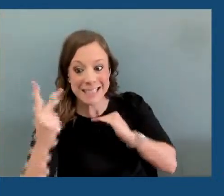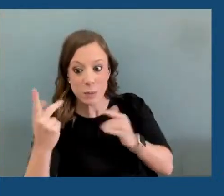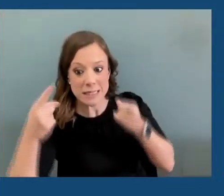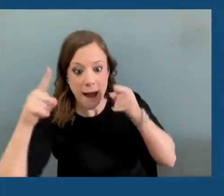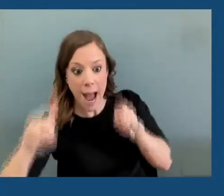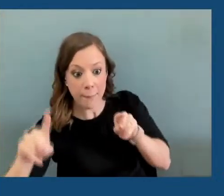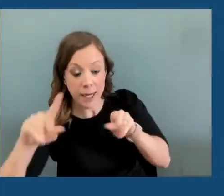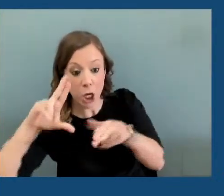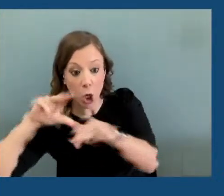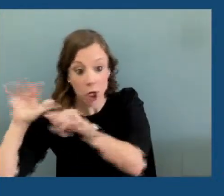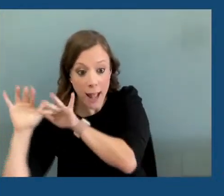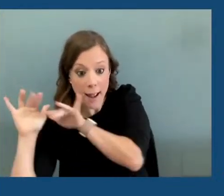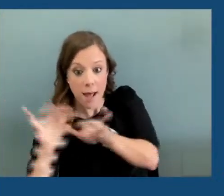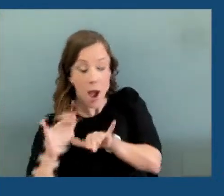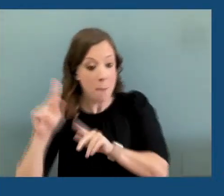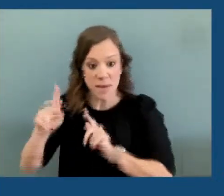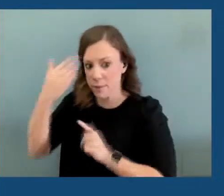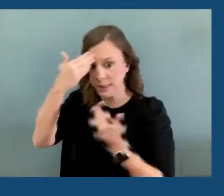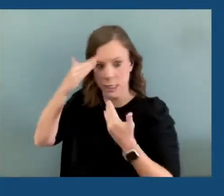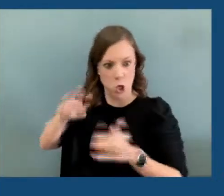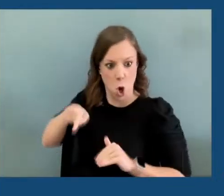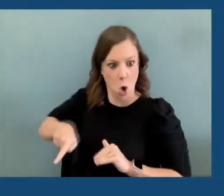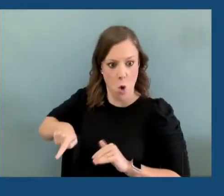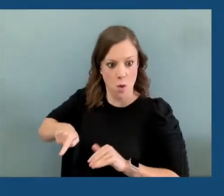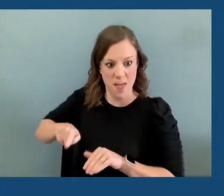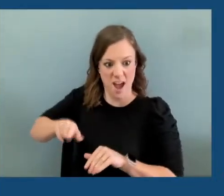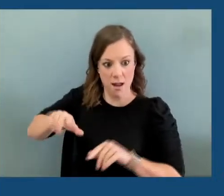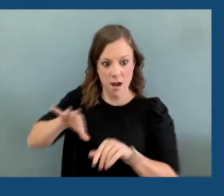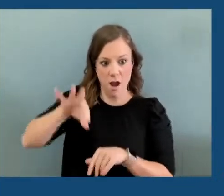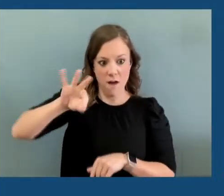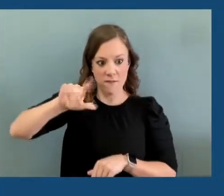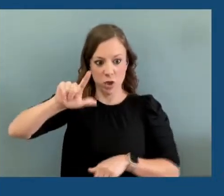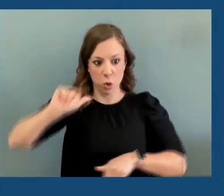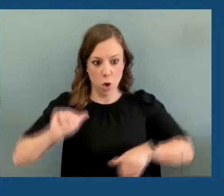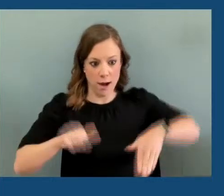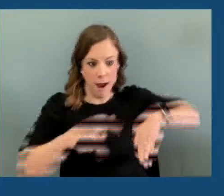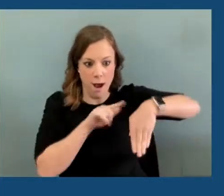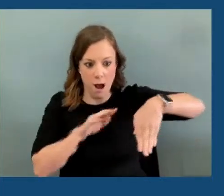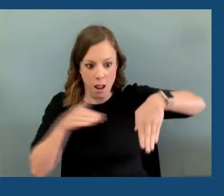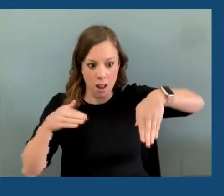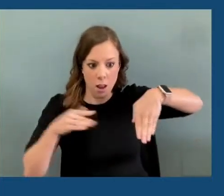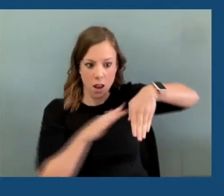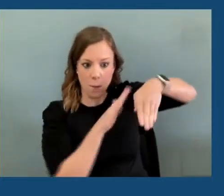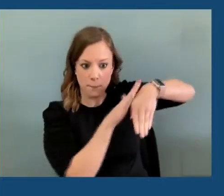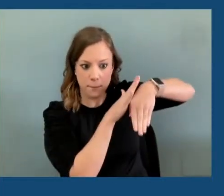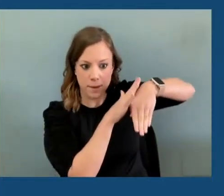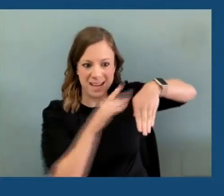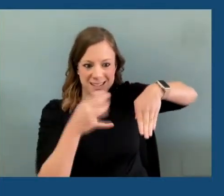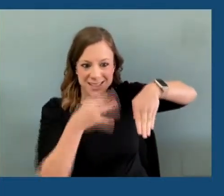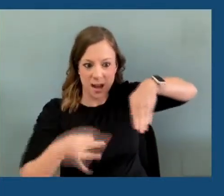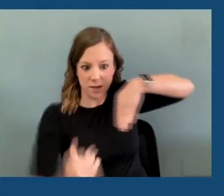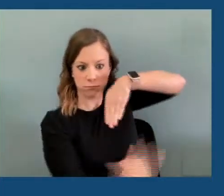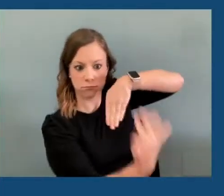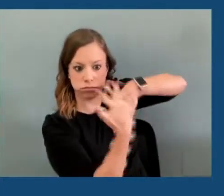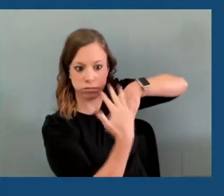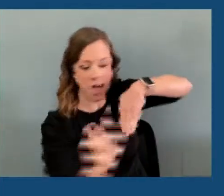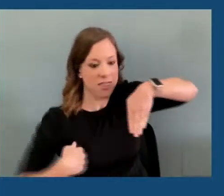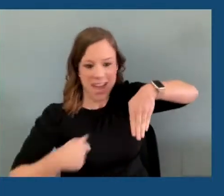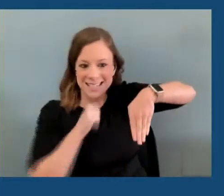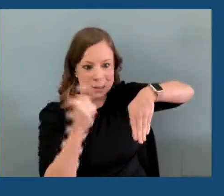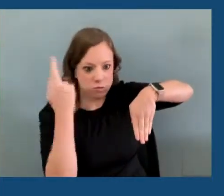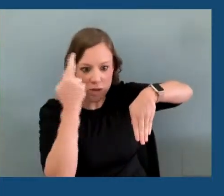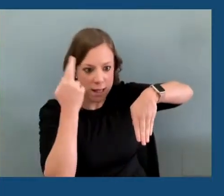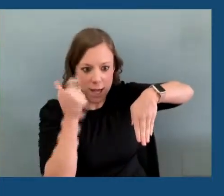was going to hit the other side of Florida with such ferocity. So people were not ready for that. Imagine if that modeling was